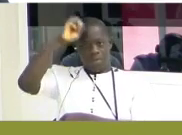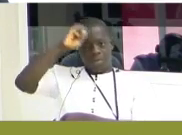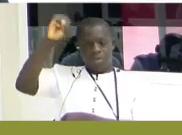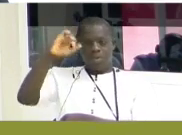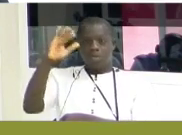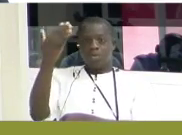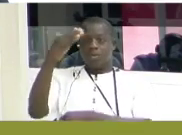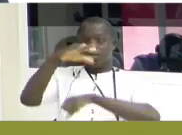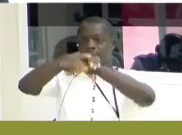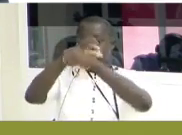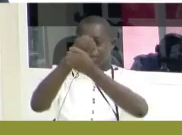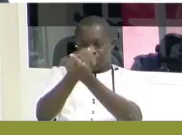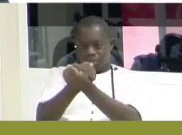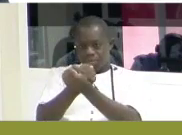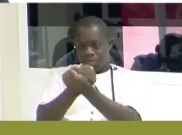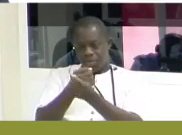arrested